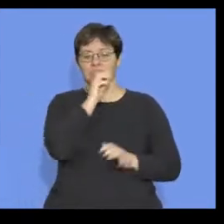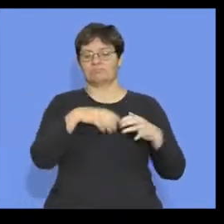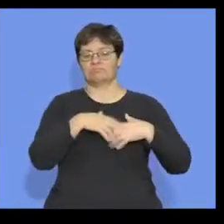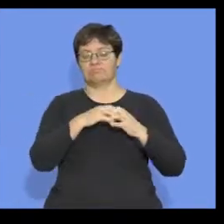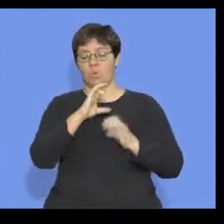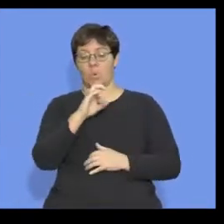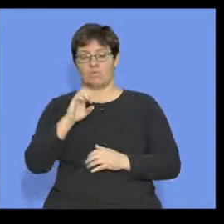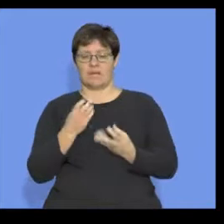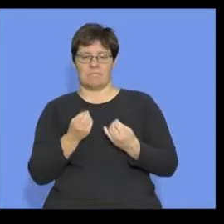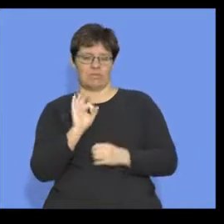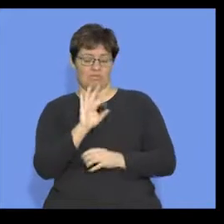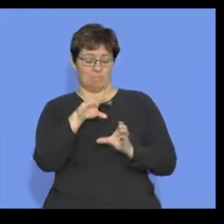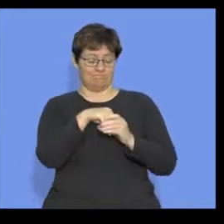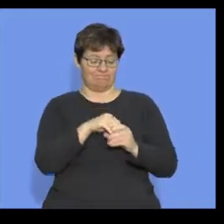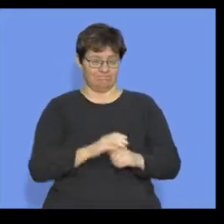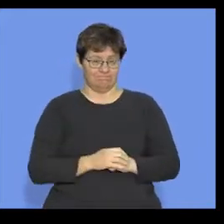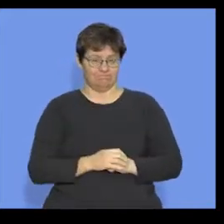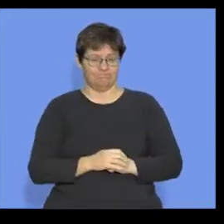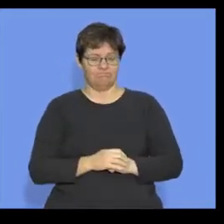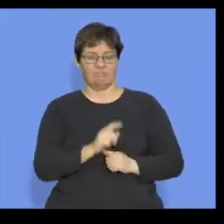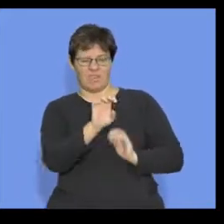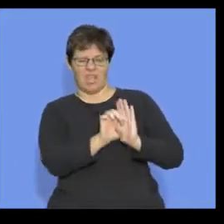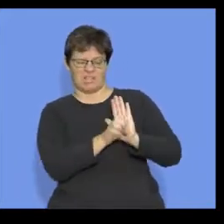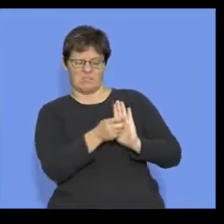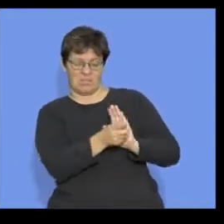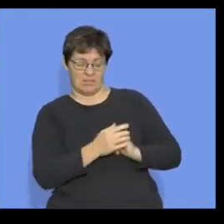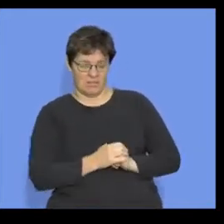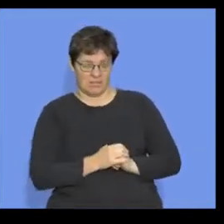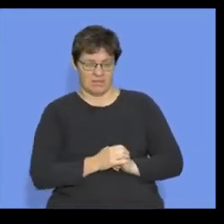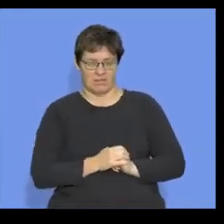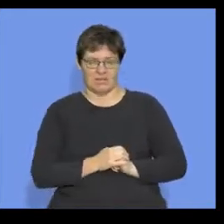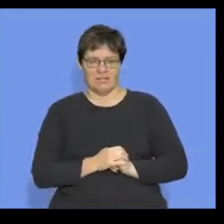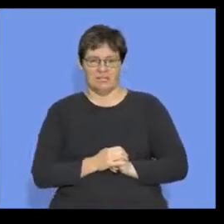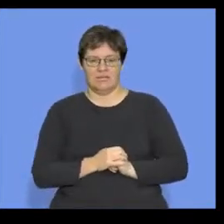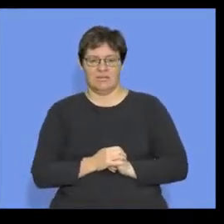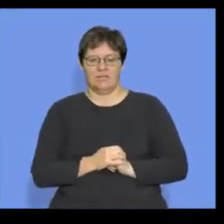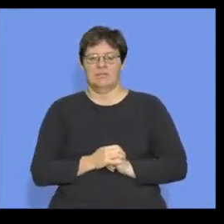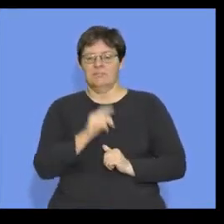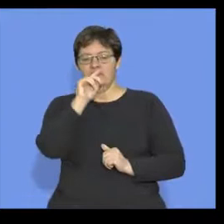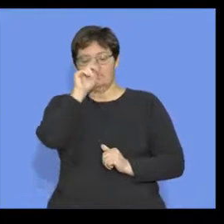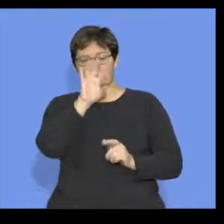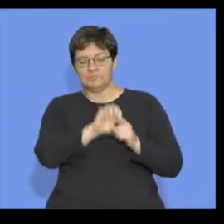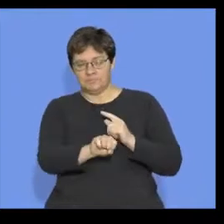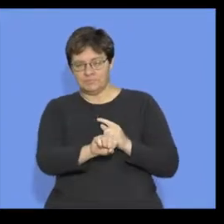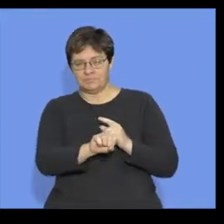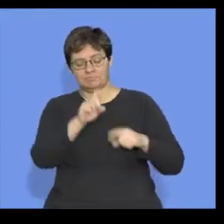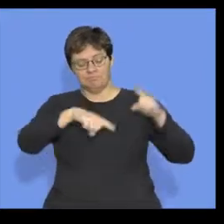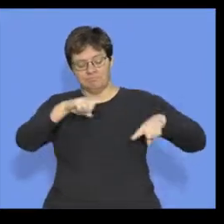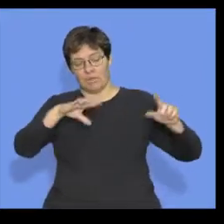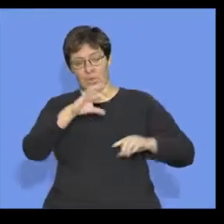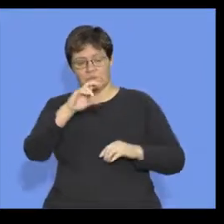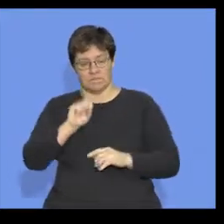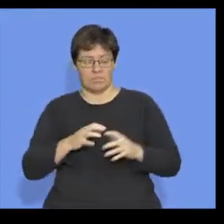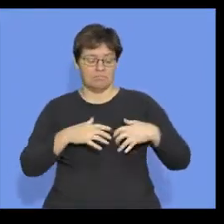3-digit code. And this is an example of a 3-digit code. Okay. So determine the number of different codes that